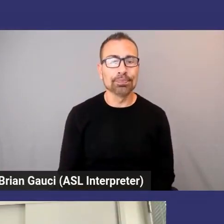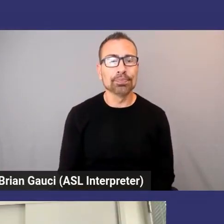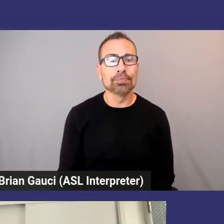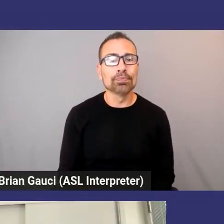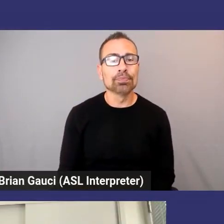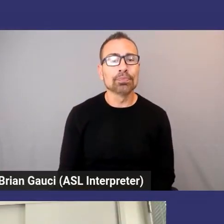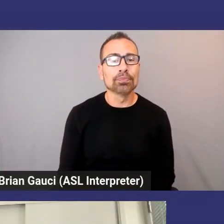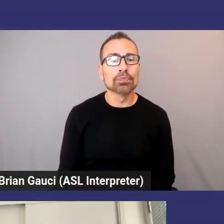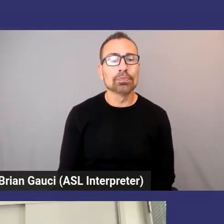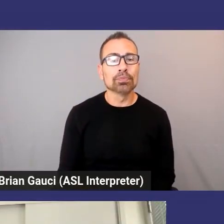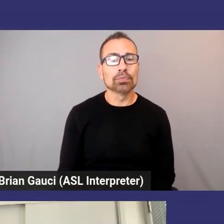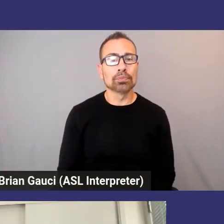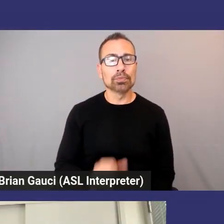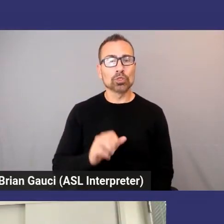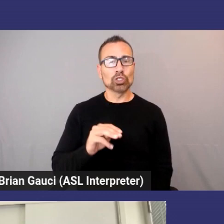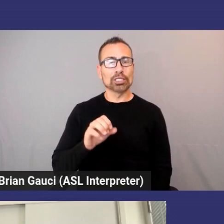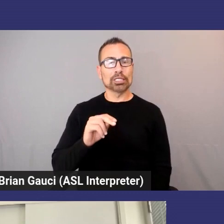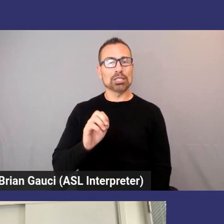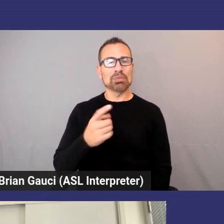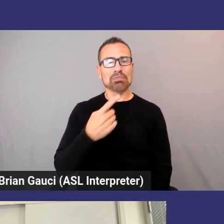How do customers get started?